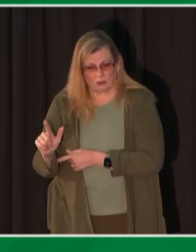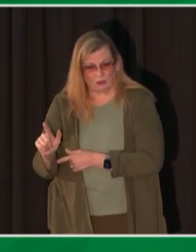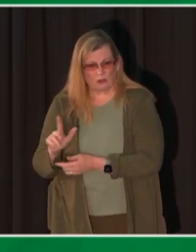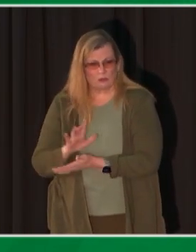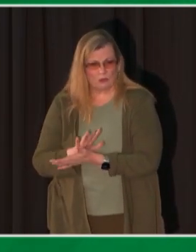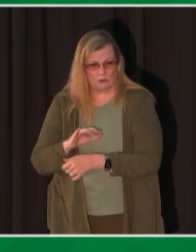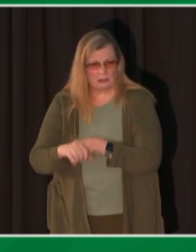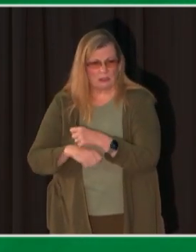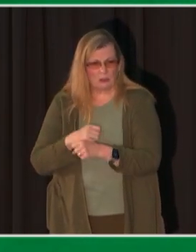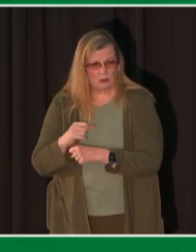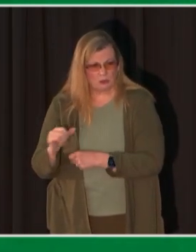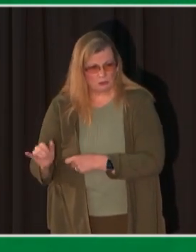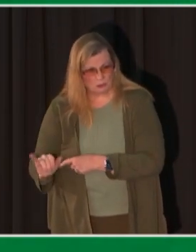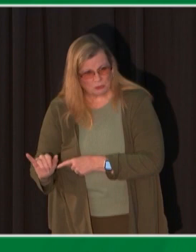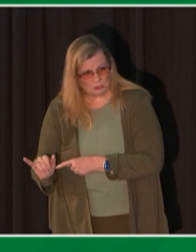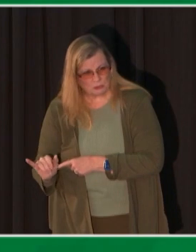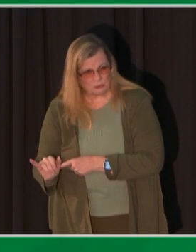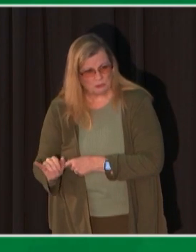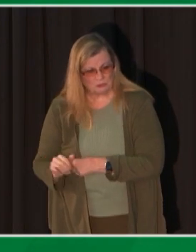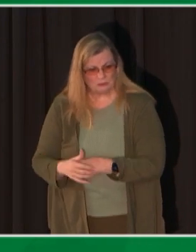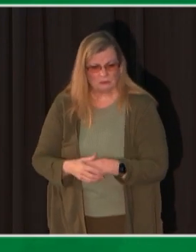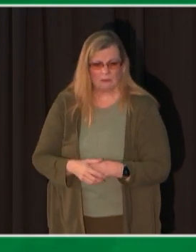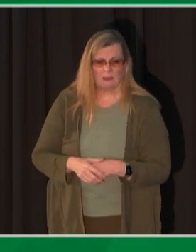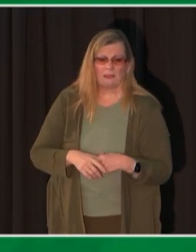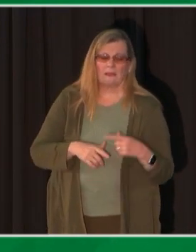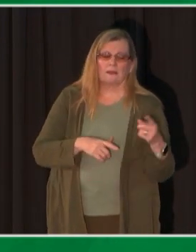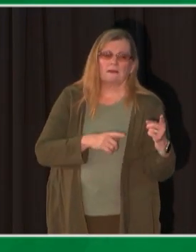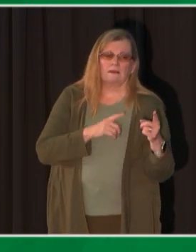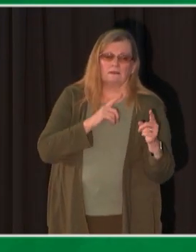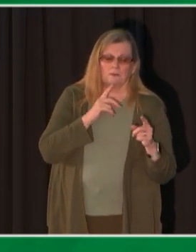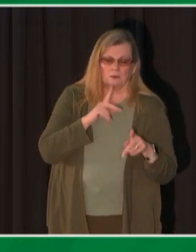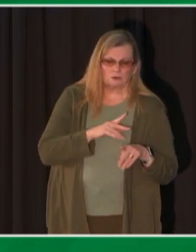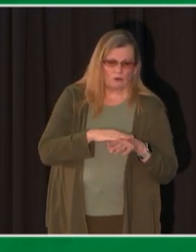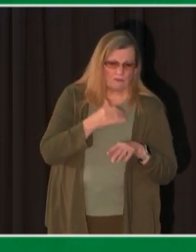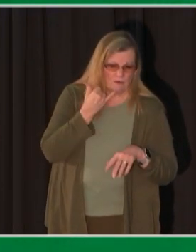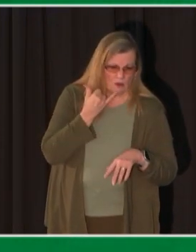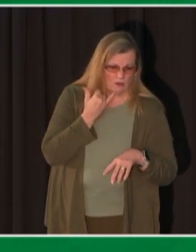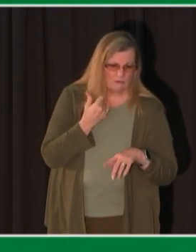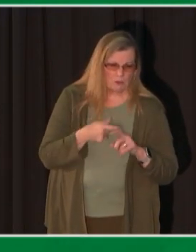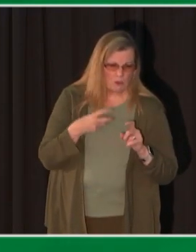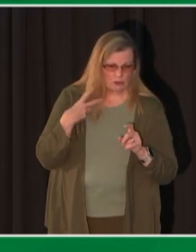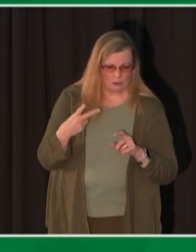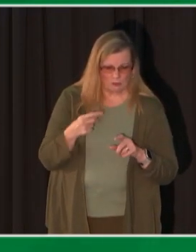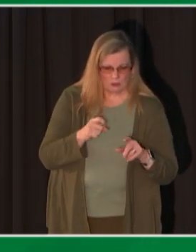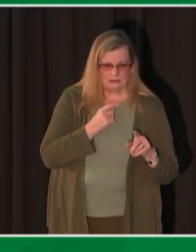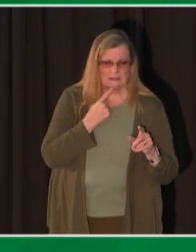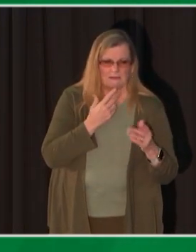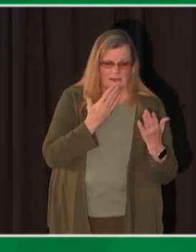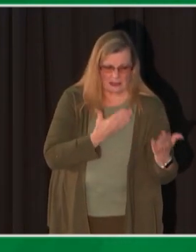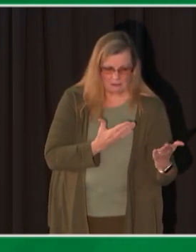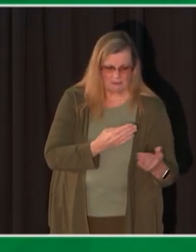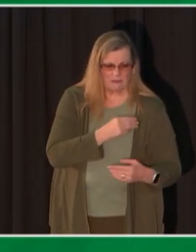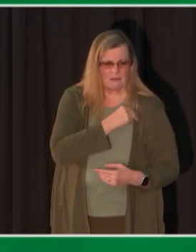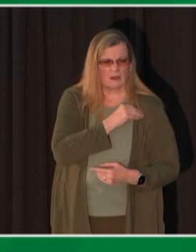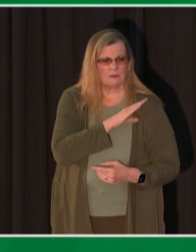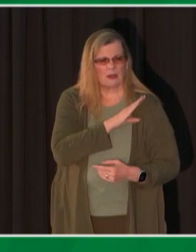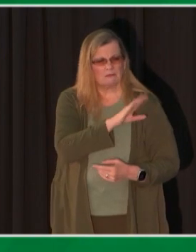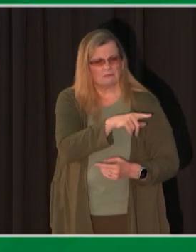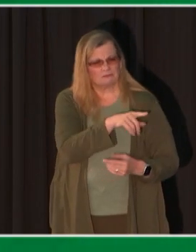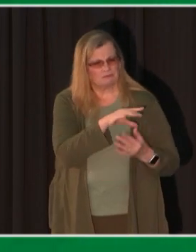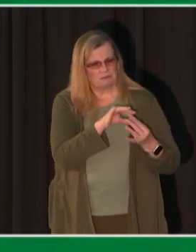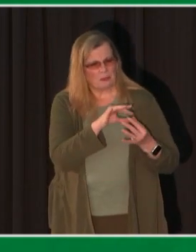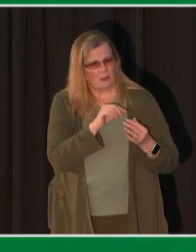Got it. Thank you. And Bowser, Mayor Bowser, can you talk a little bit about what your plans are for the